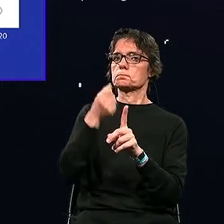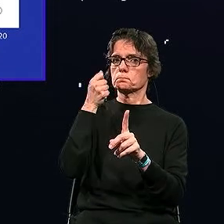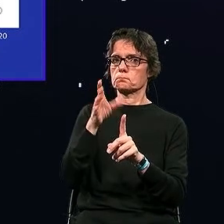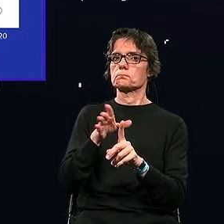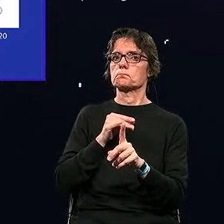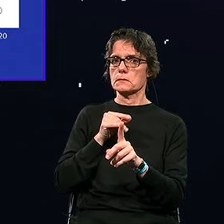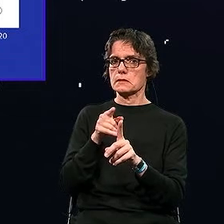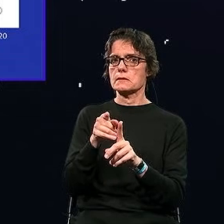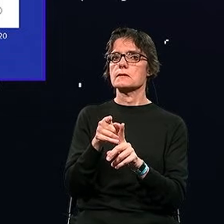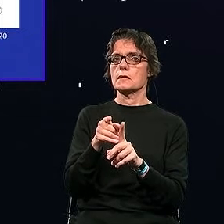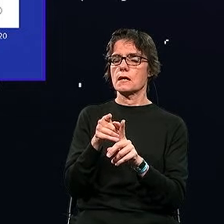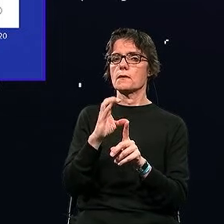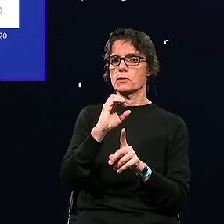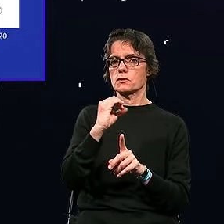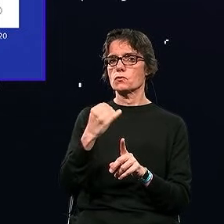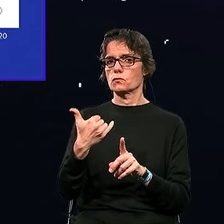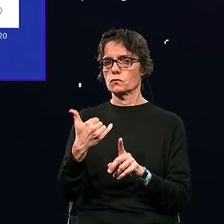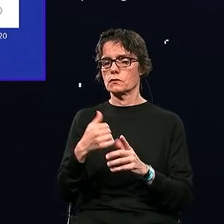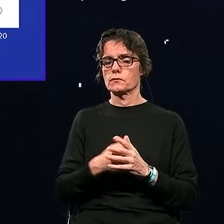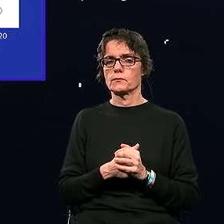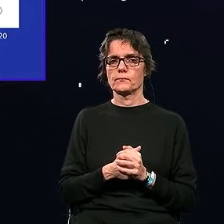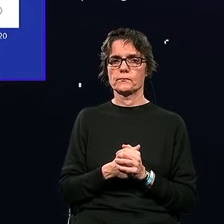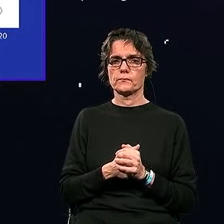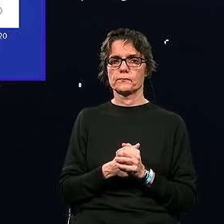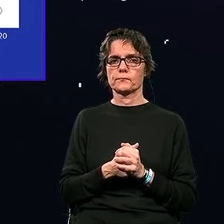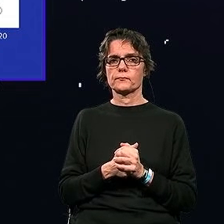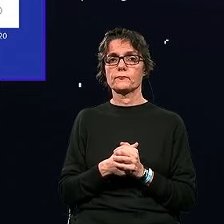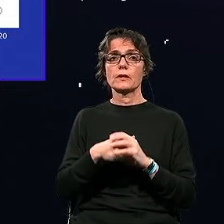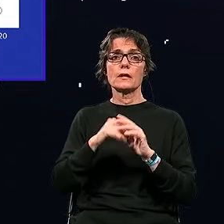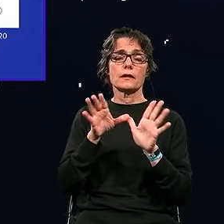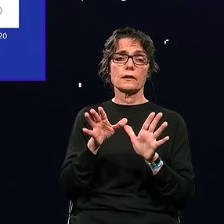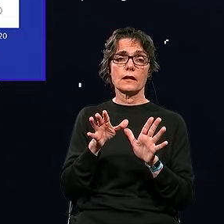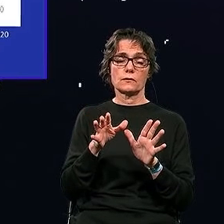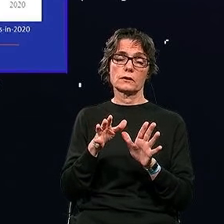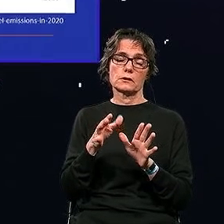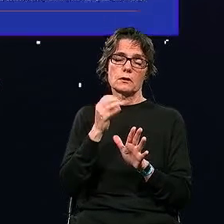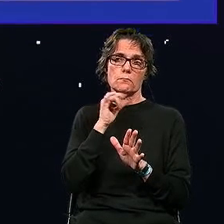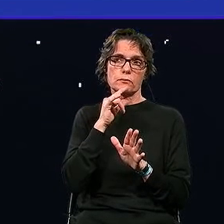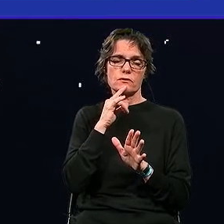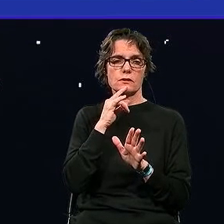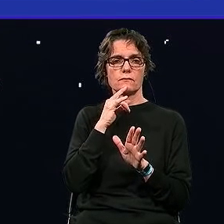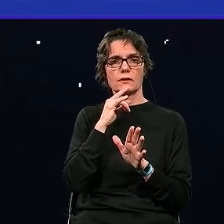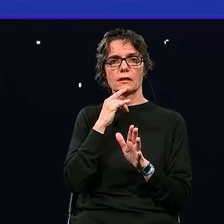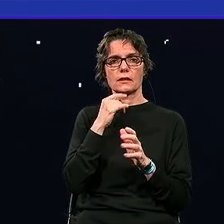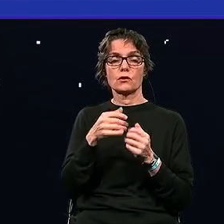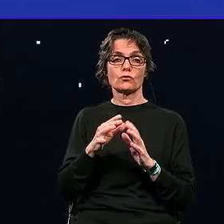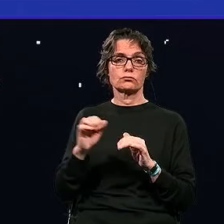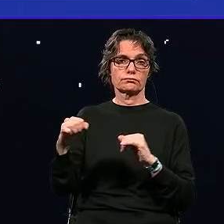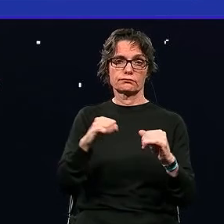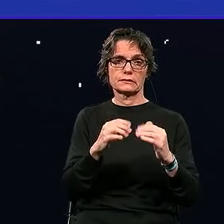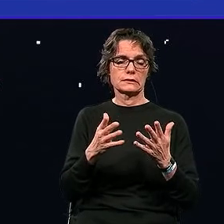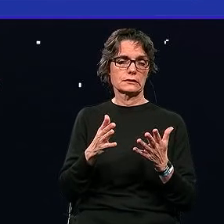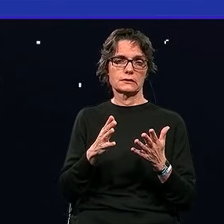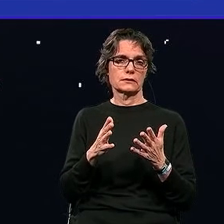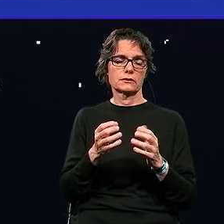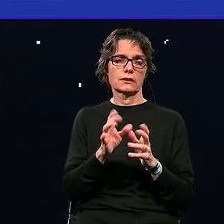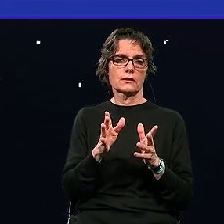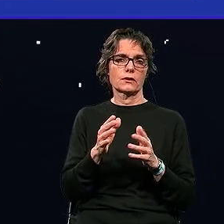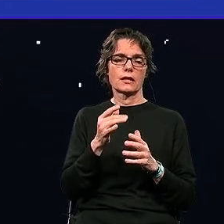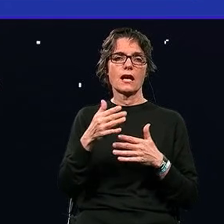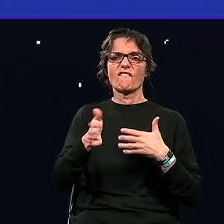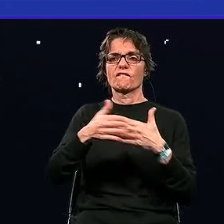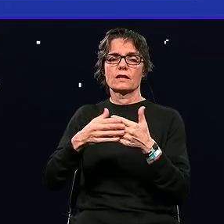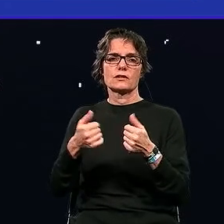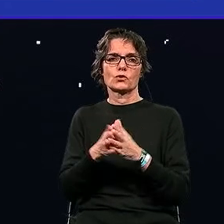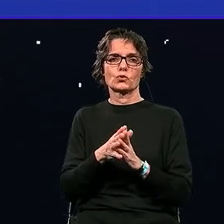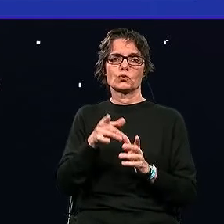terms of decarbonisation. Of course, I don't think anybody would agree that this was a good way to decarbonise the economy, and clearly